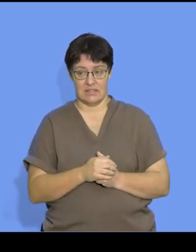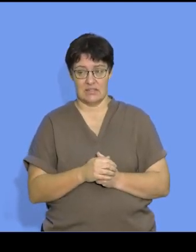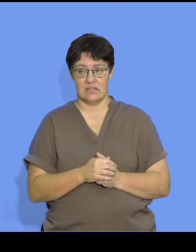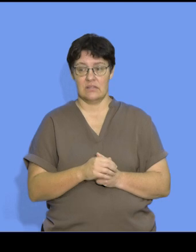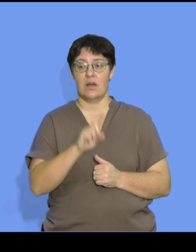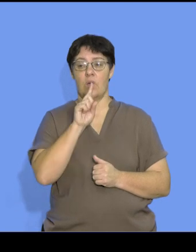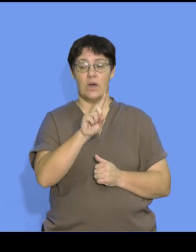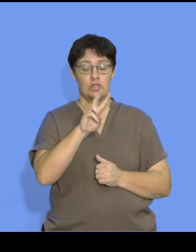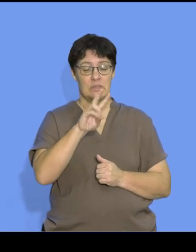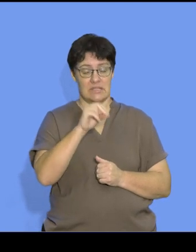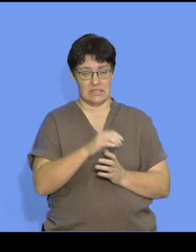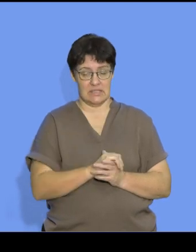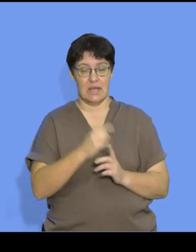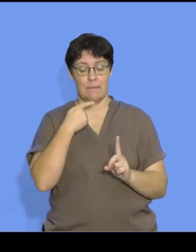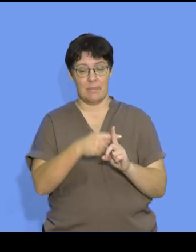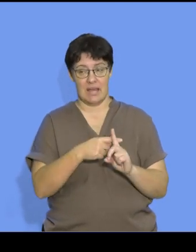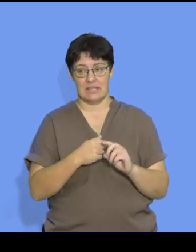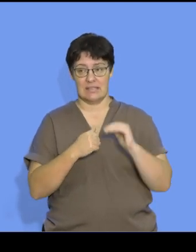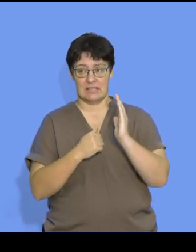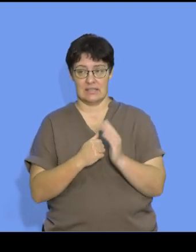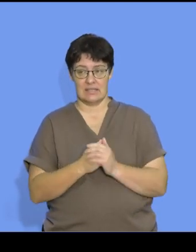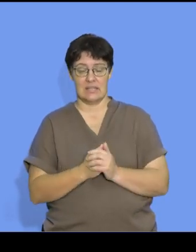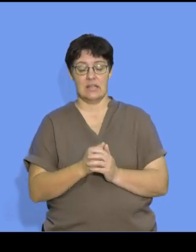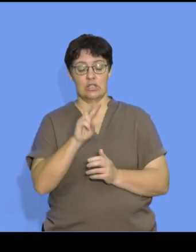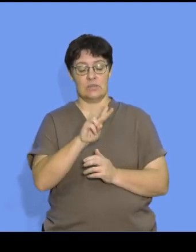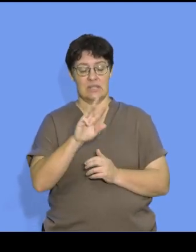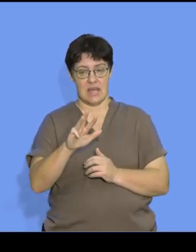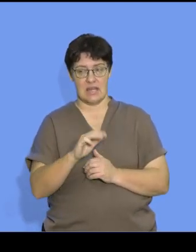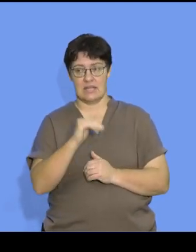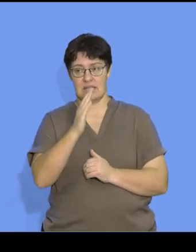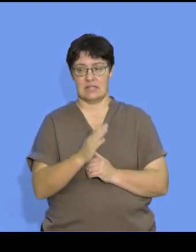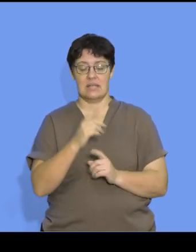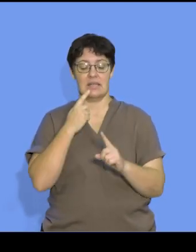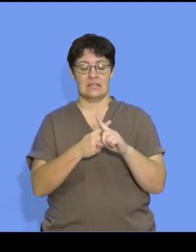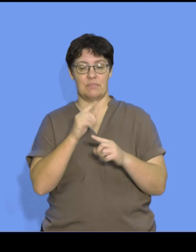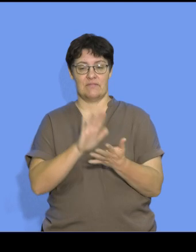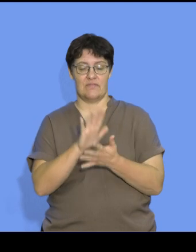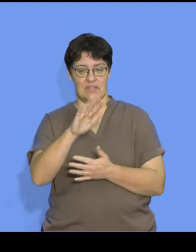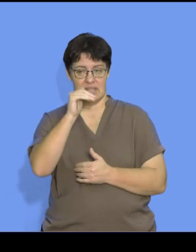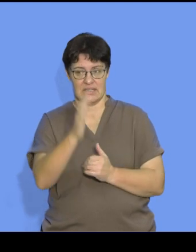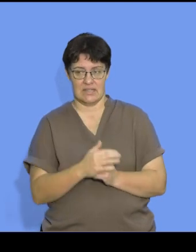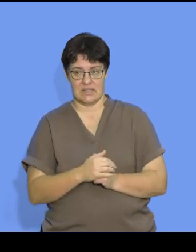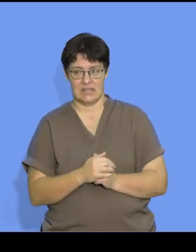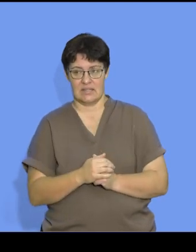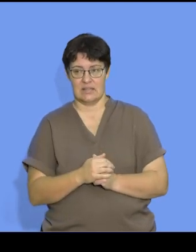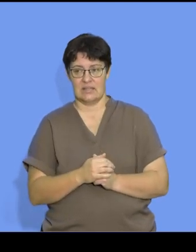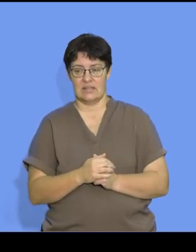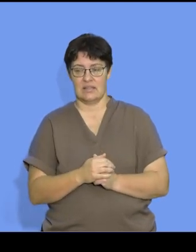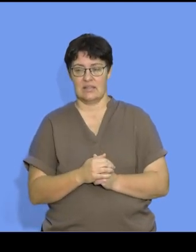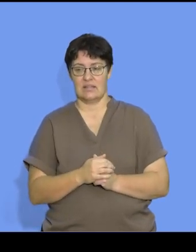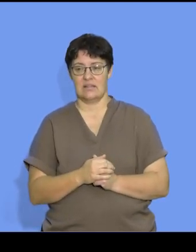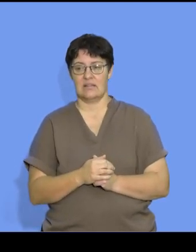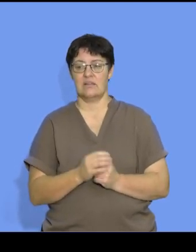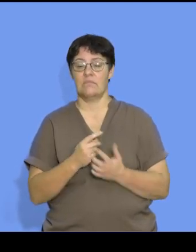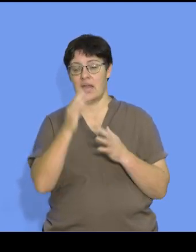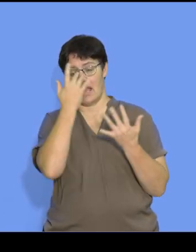to be 120 plus 29 times 15. And I'm going to use my